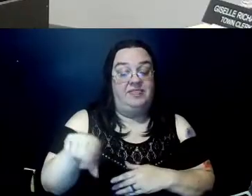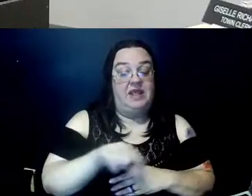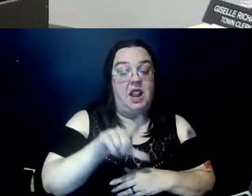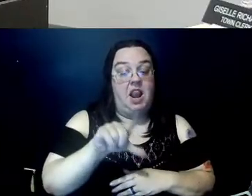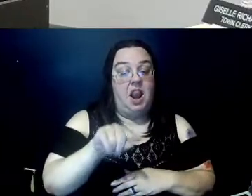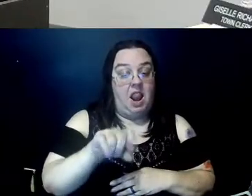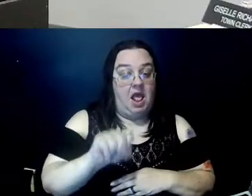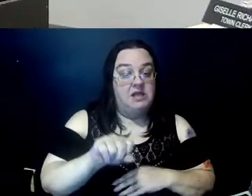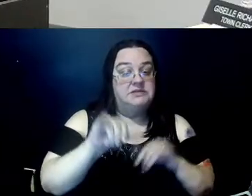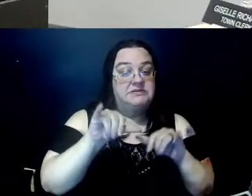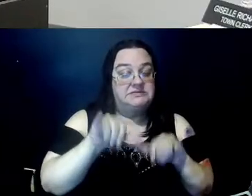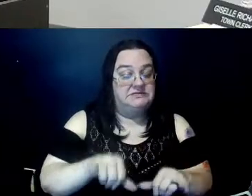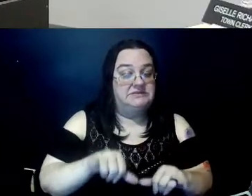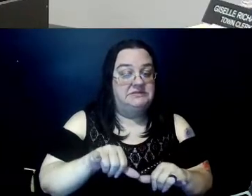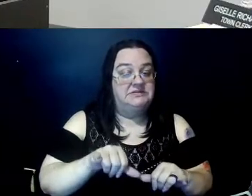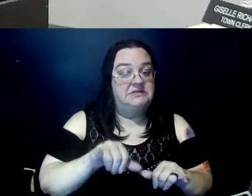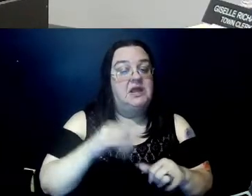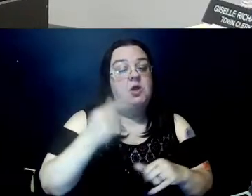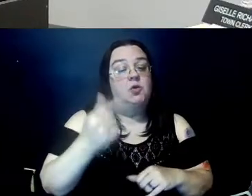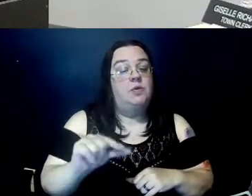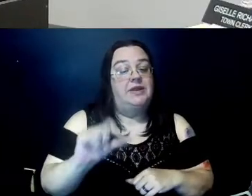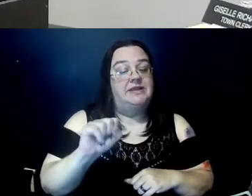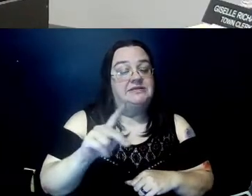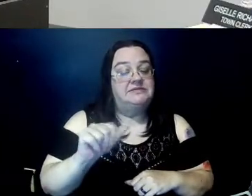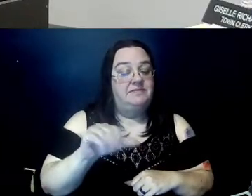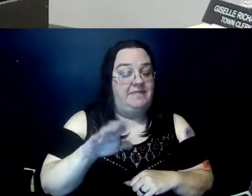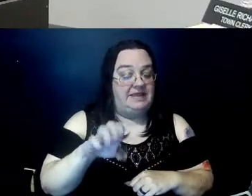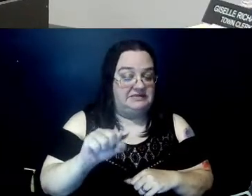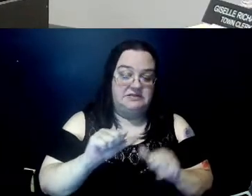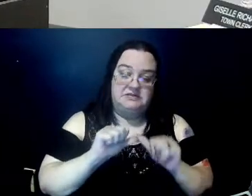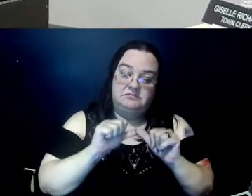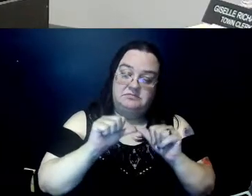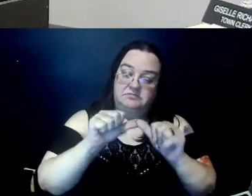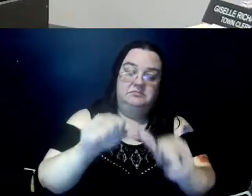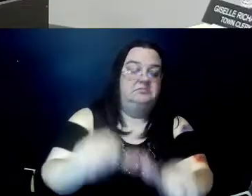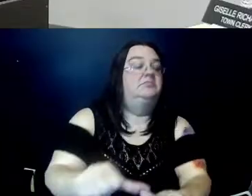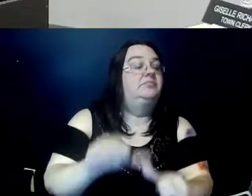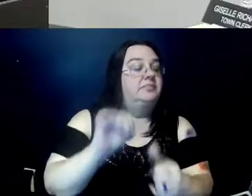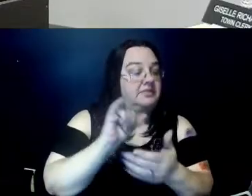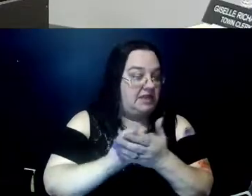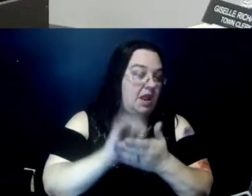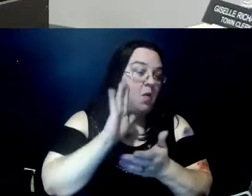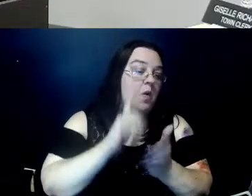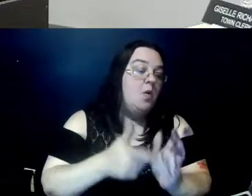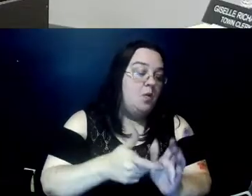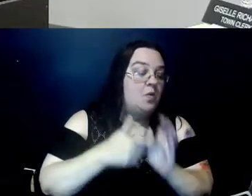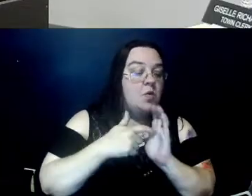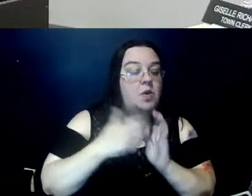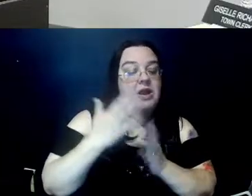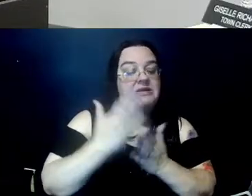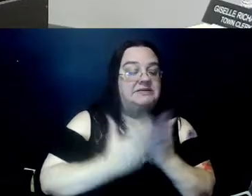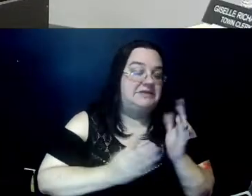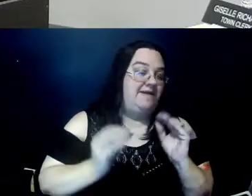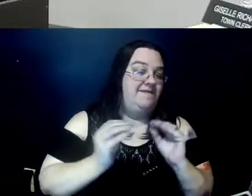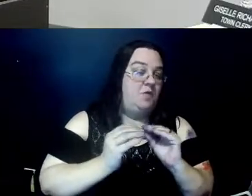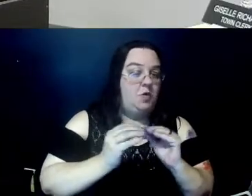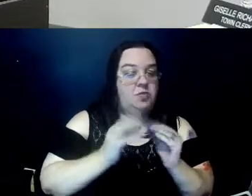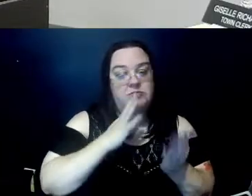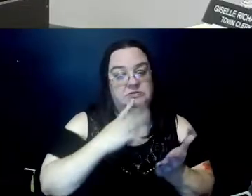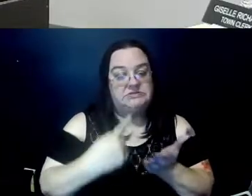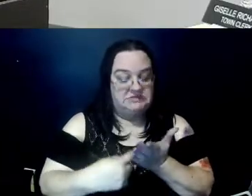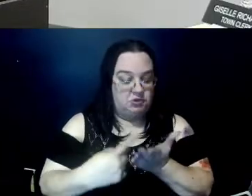remain in green spaces in perpetuity. So that will require some further